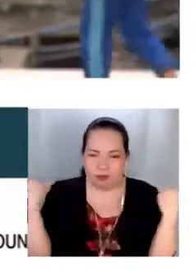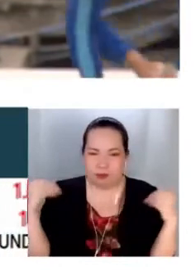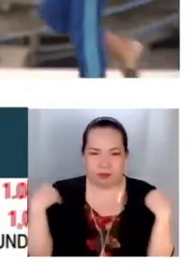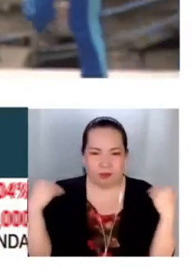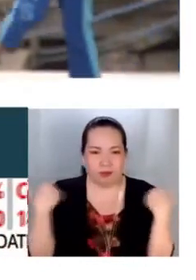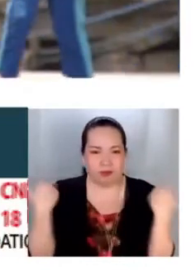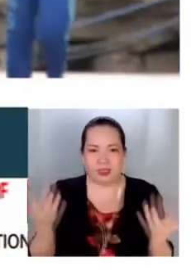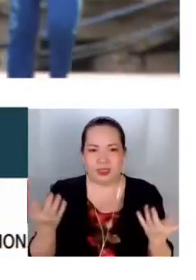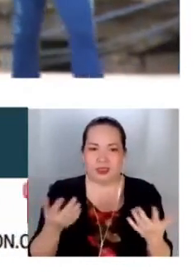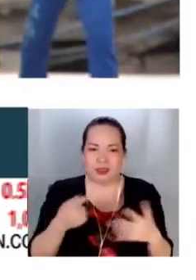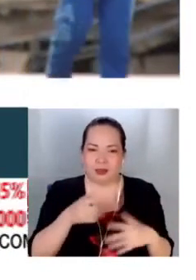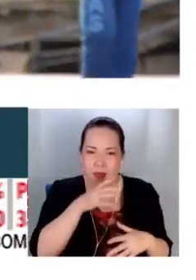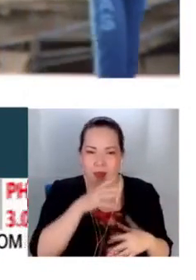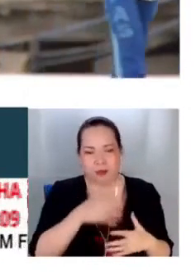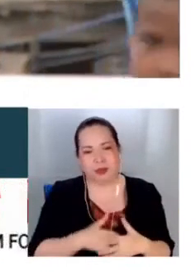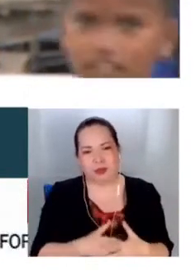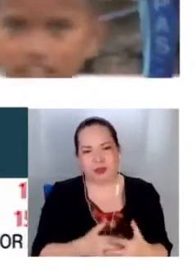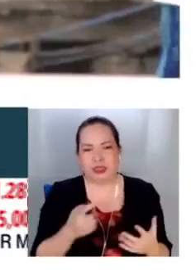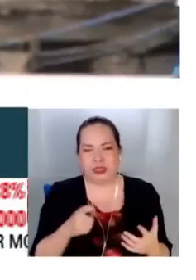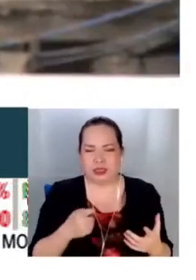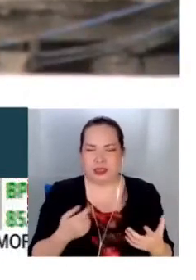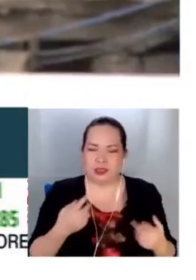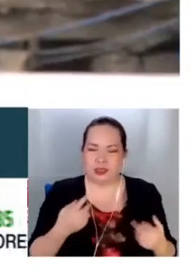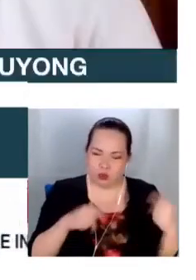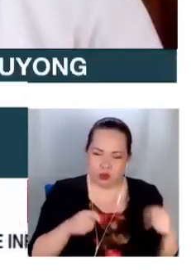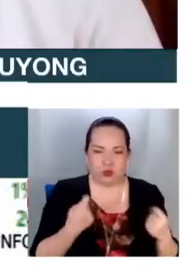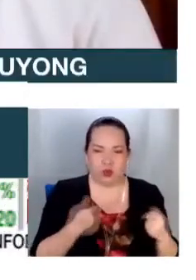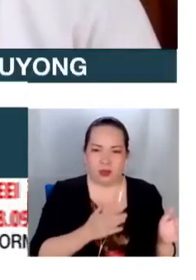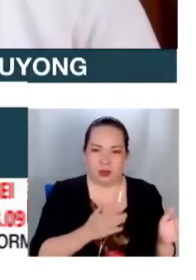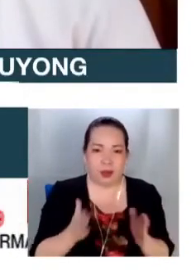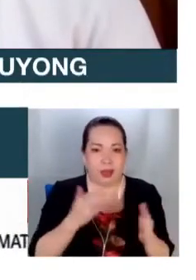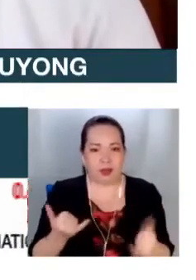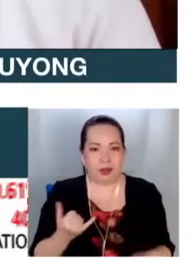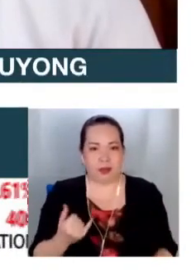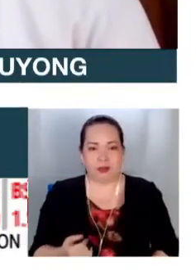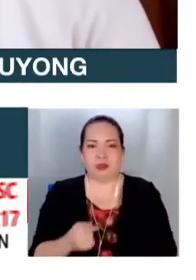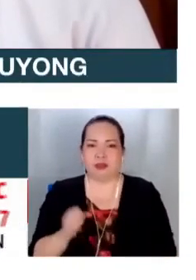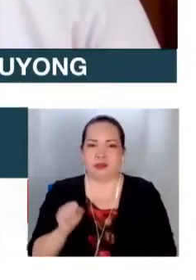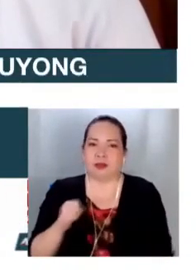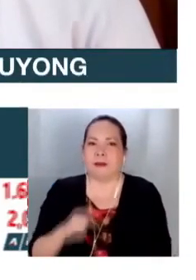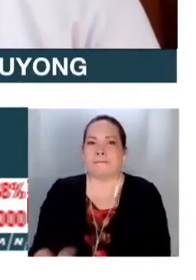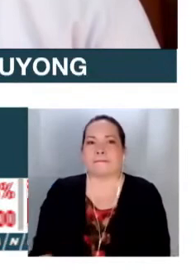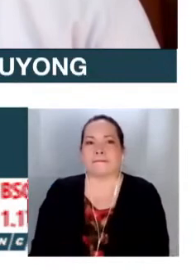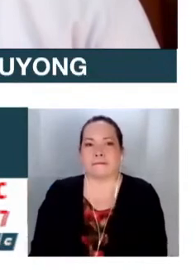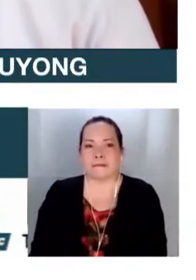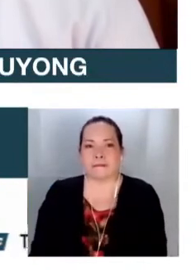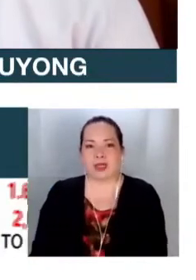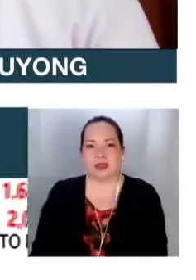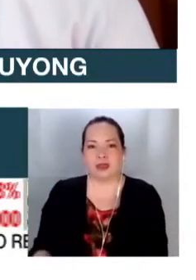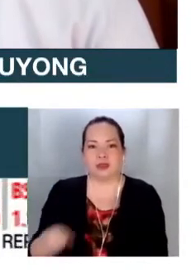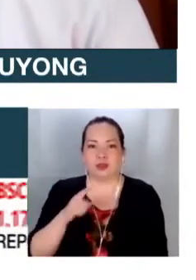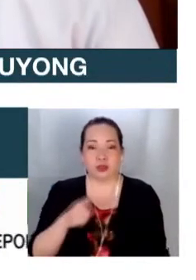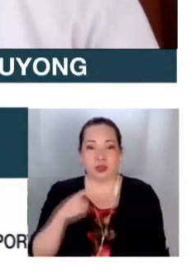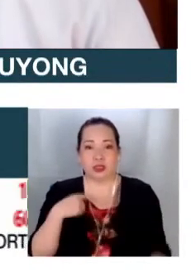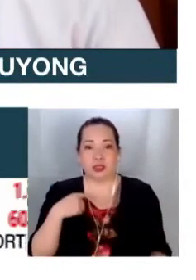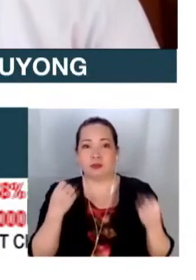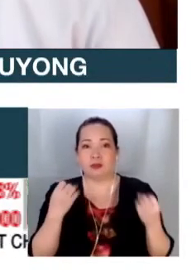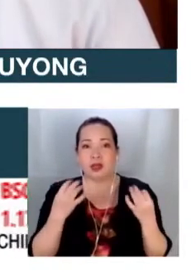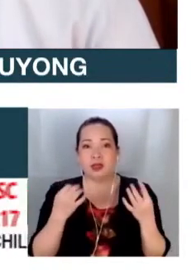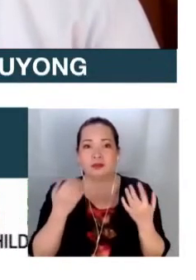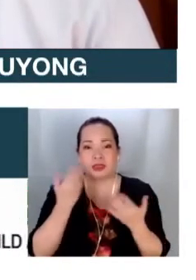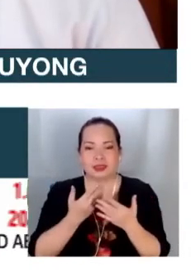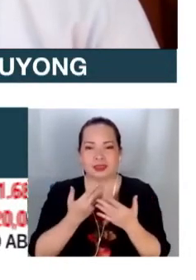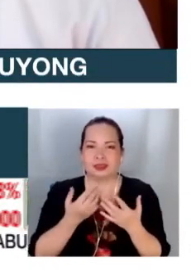because that's something we're having to put together now. Yeah, because Undersecretary, with the way things are going, it's well on its way